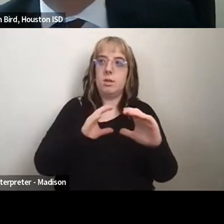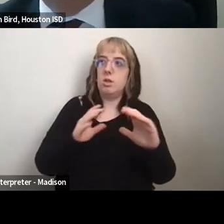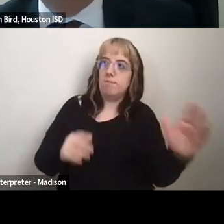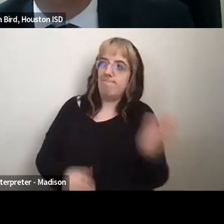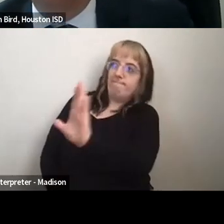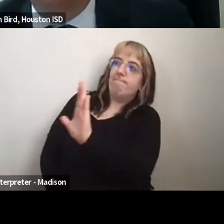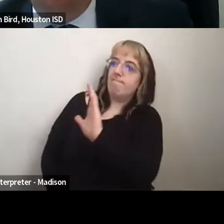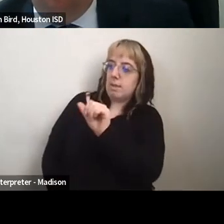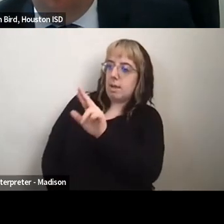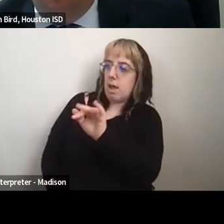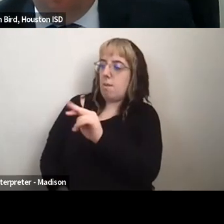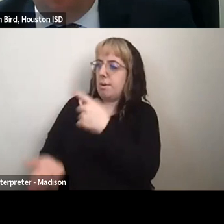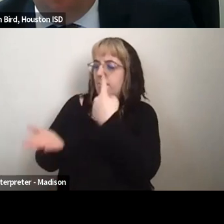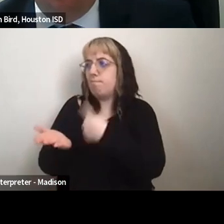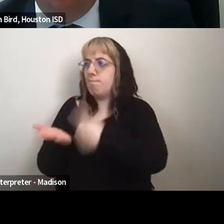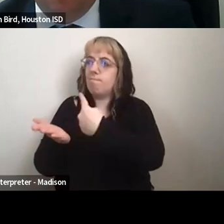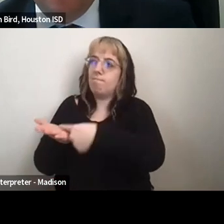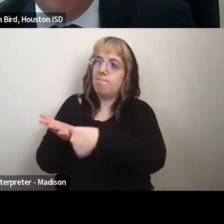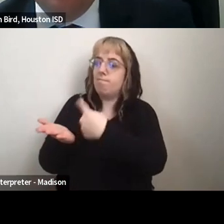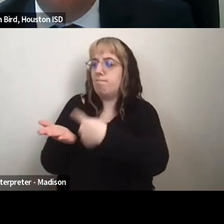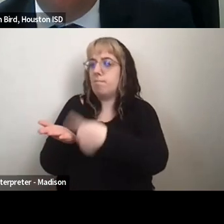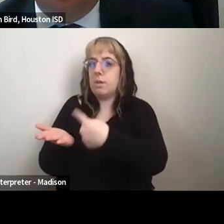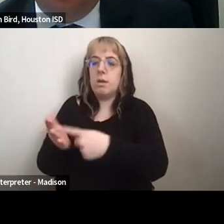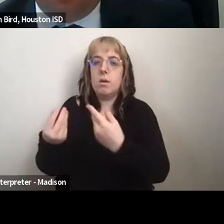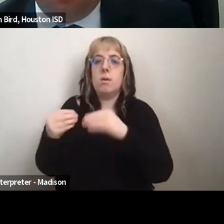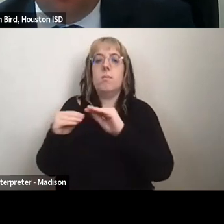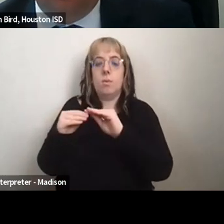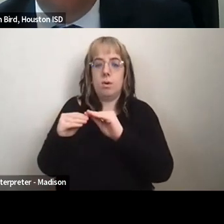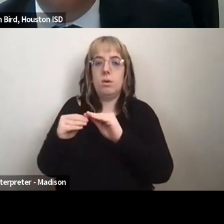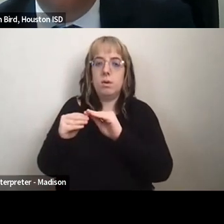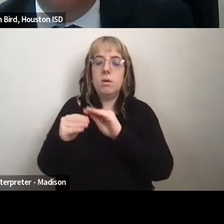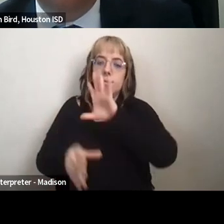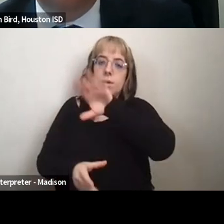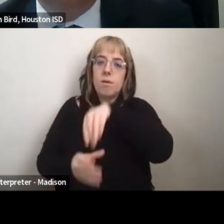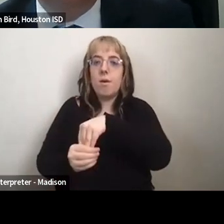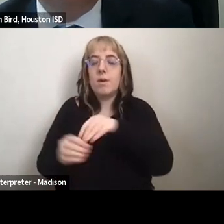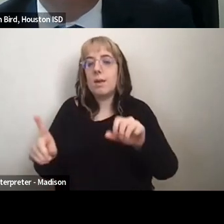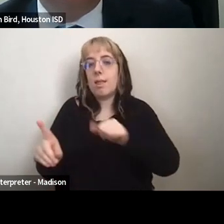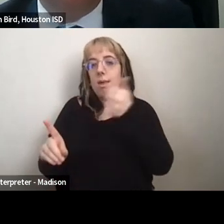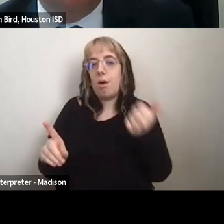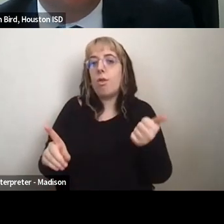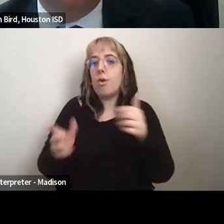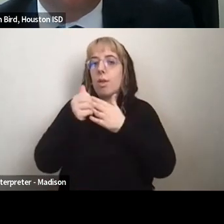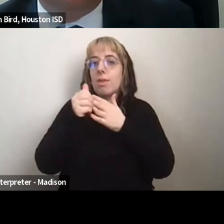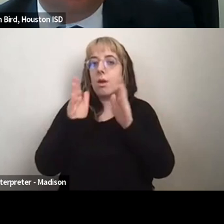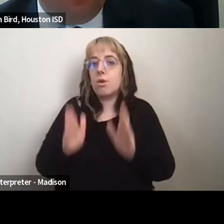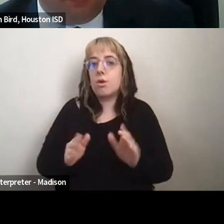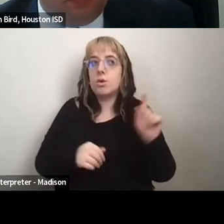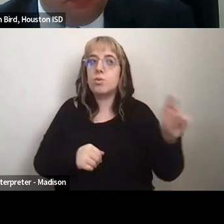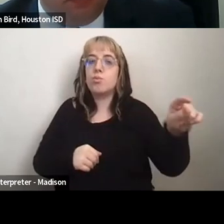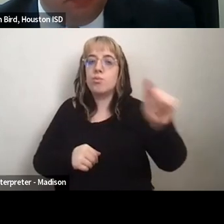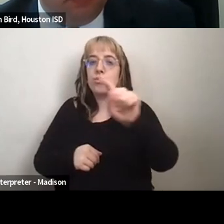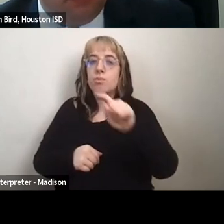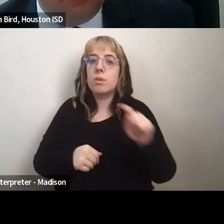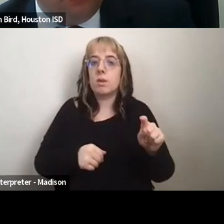having the discussion, and then involving the other leaders that our